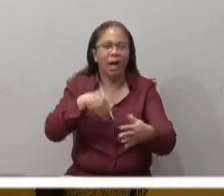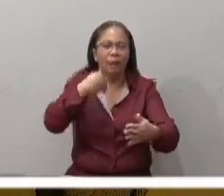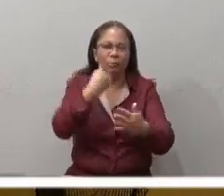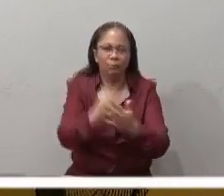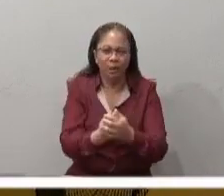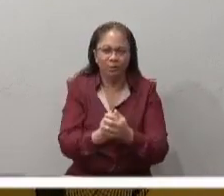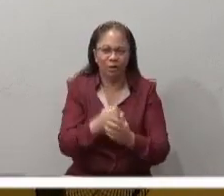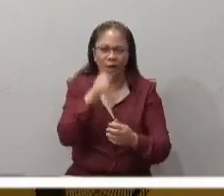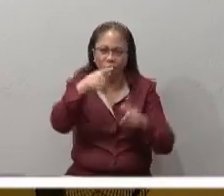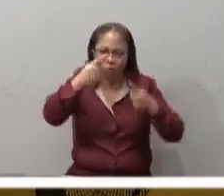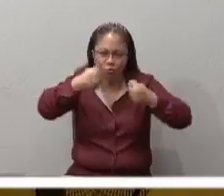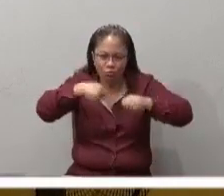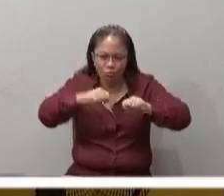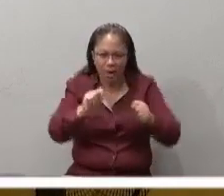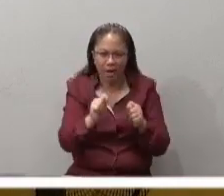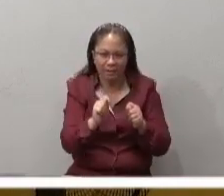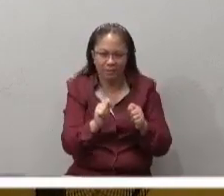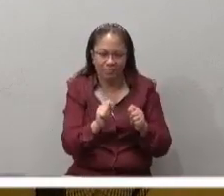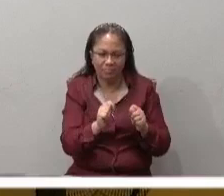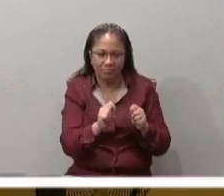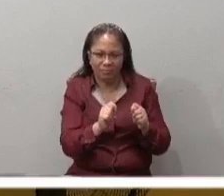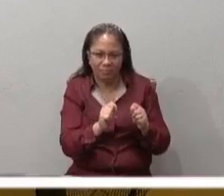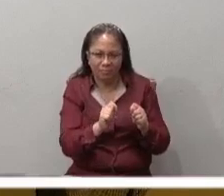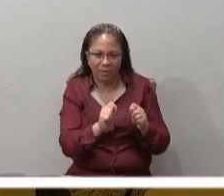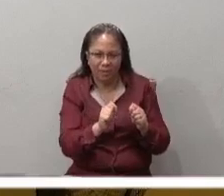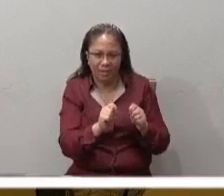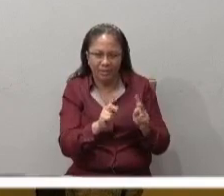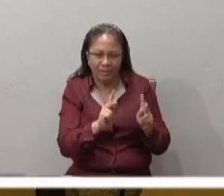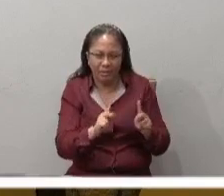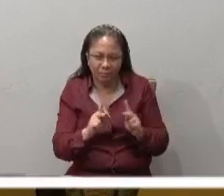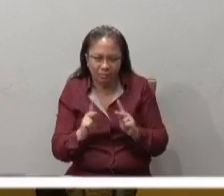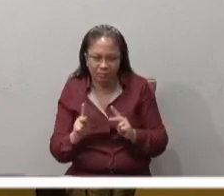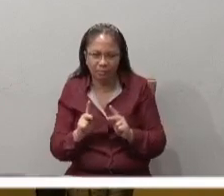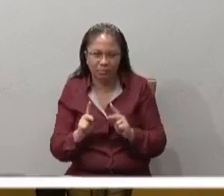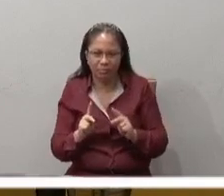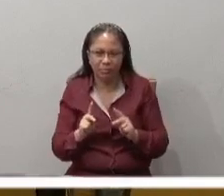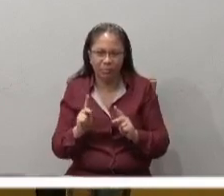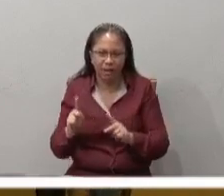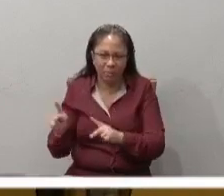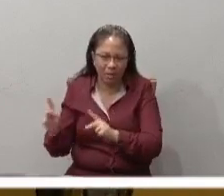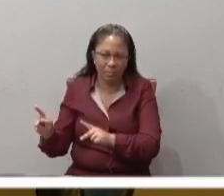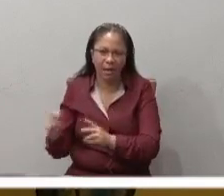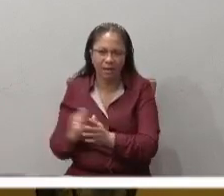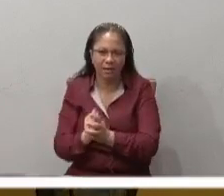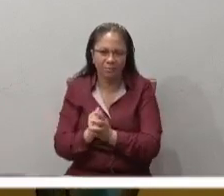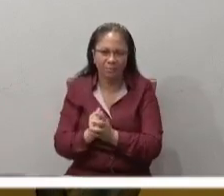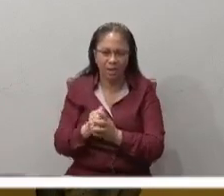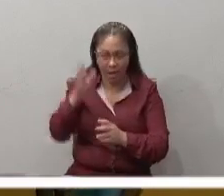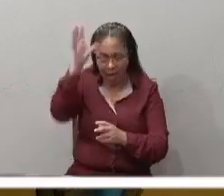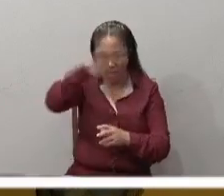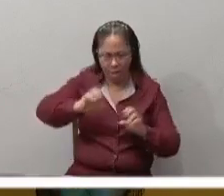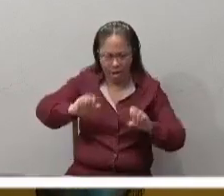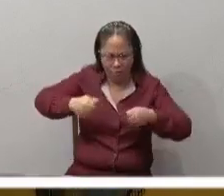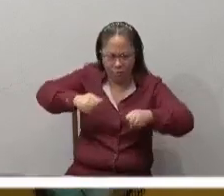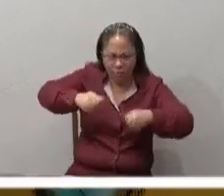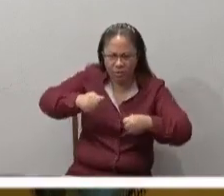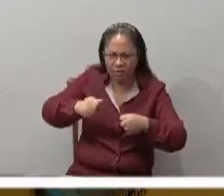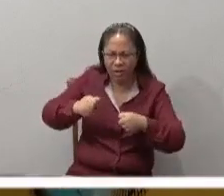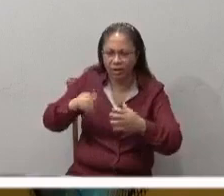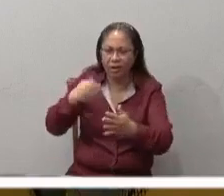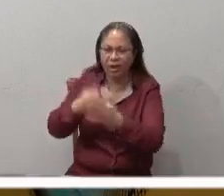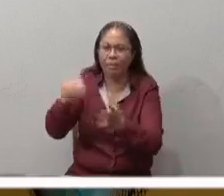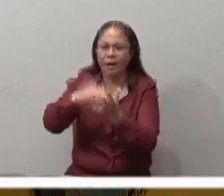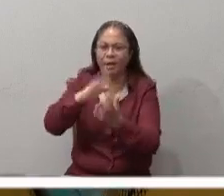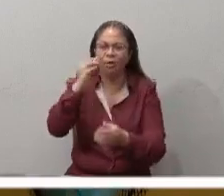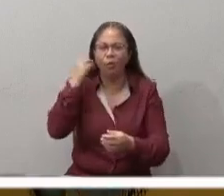make arrangements, the motorcyclist comes back to you and says, "Well, we're trying to get in touch with you, we haven't, but